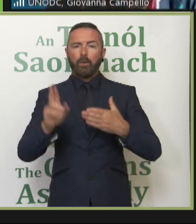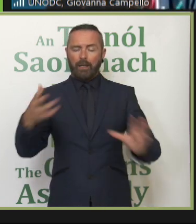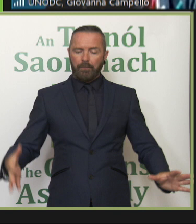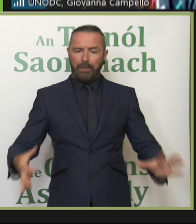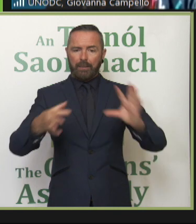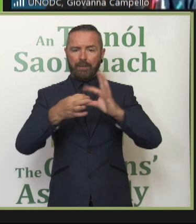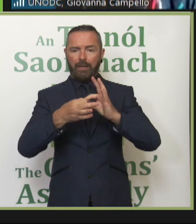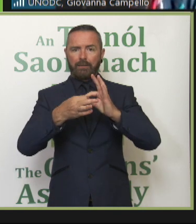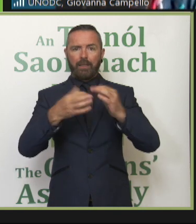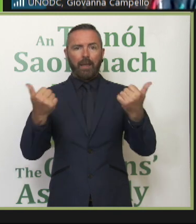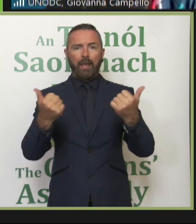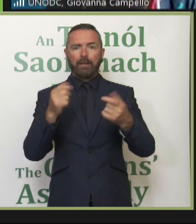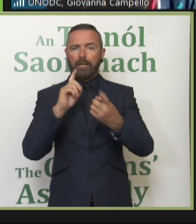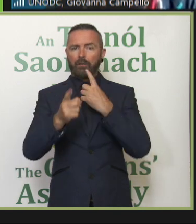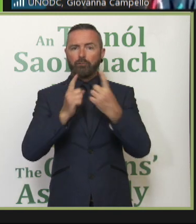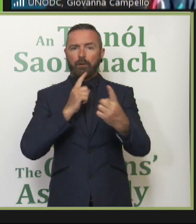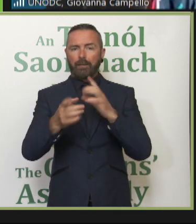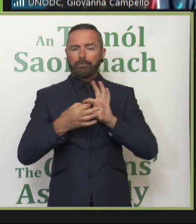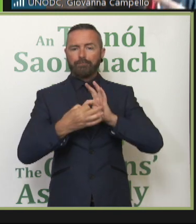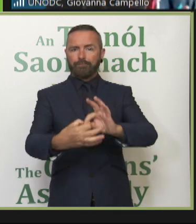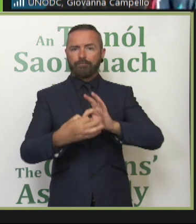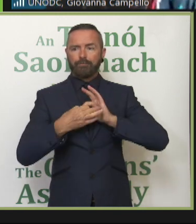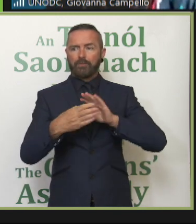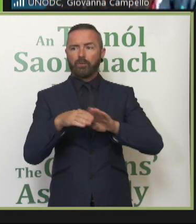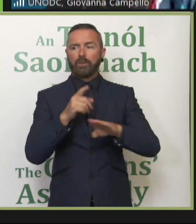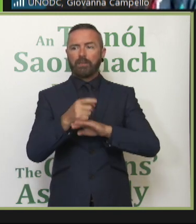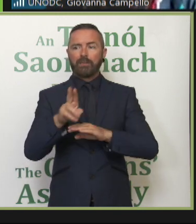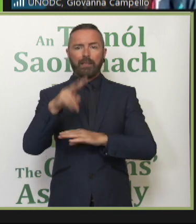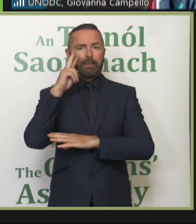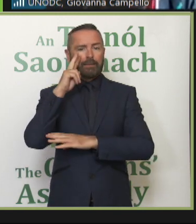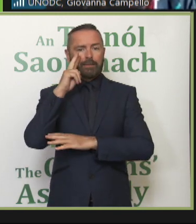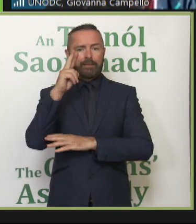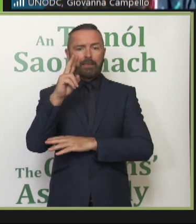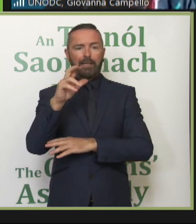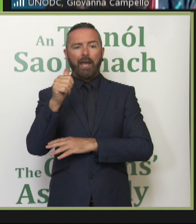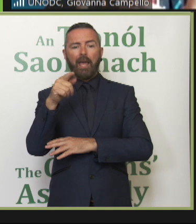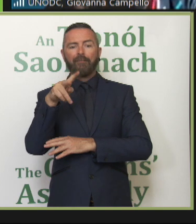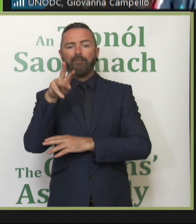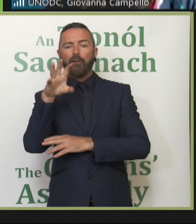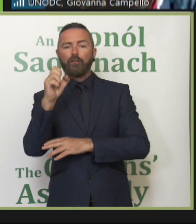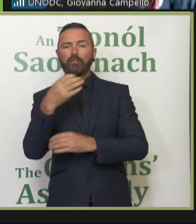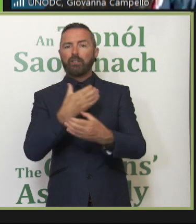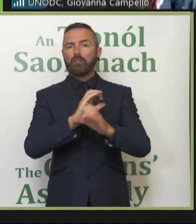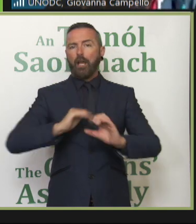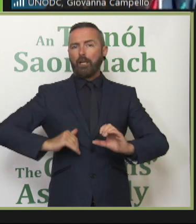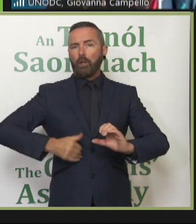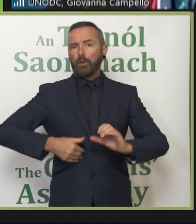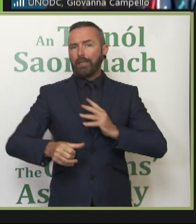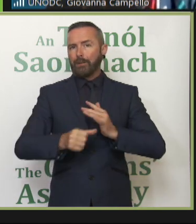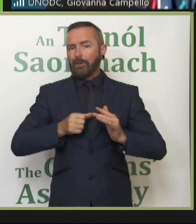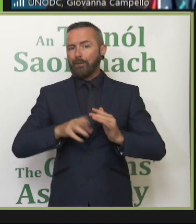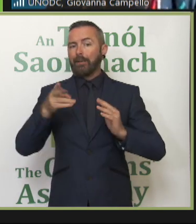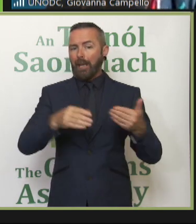connects and interacts with inequalities, so that we see that adverse childhood experiences do lead